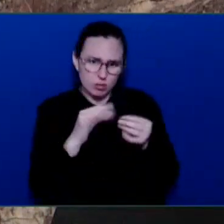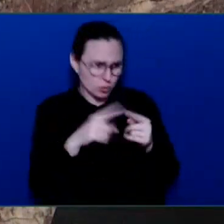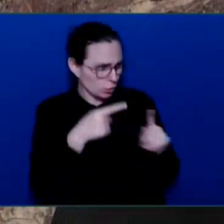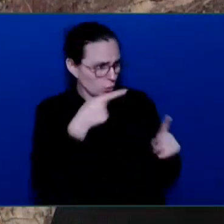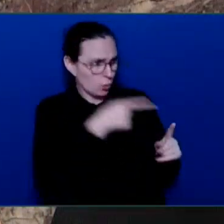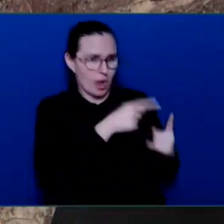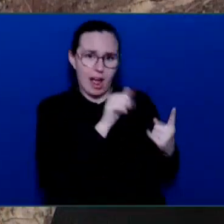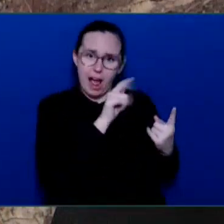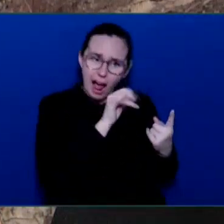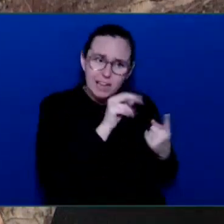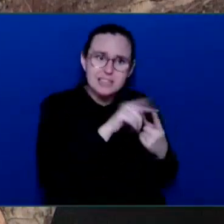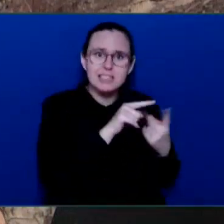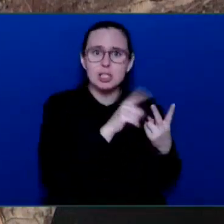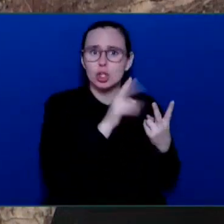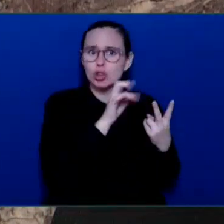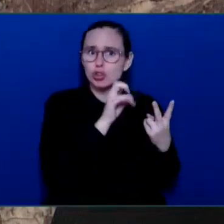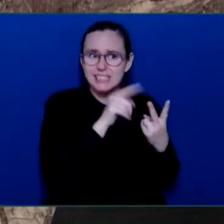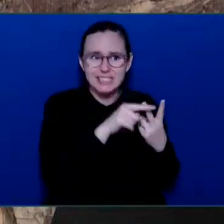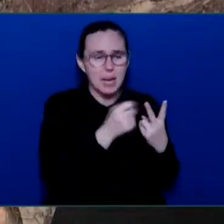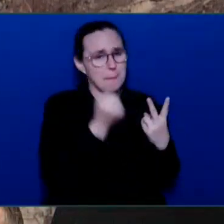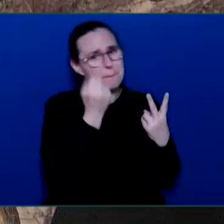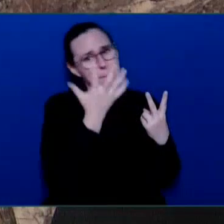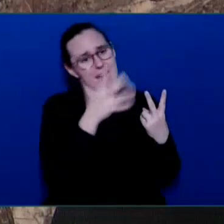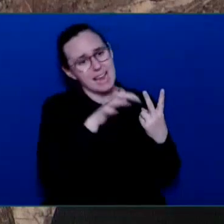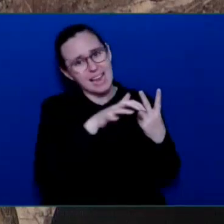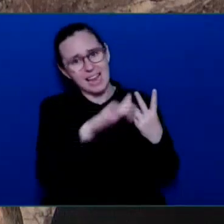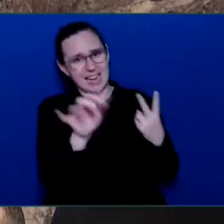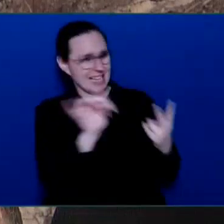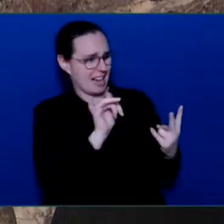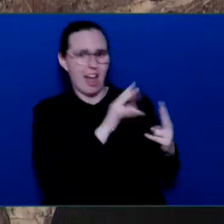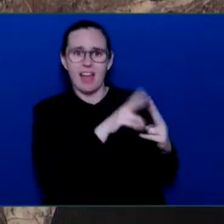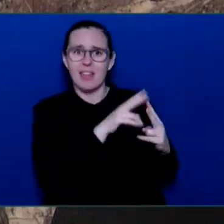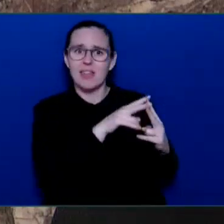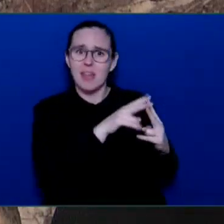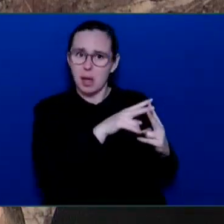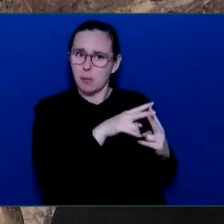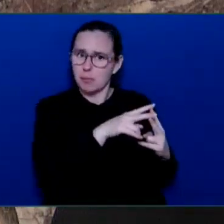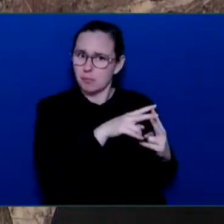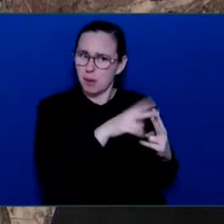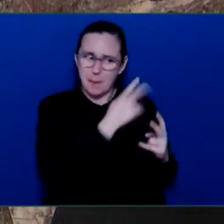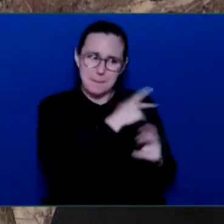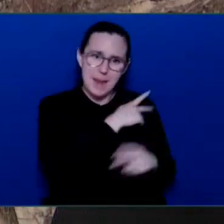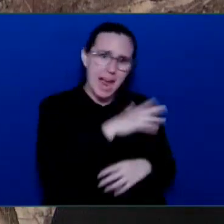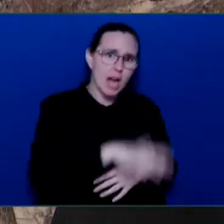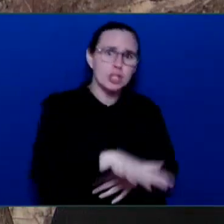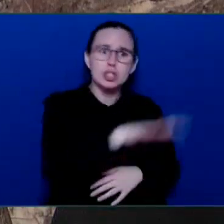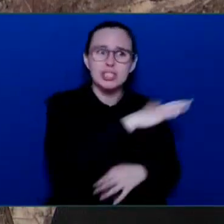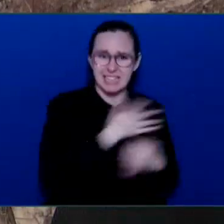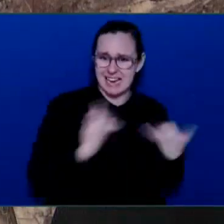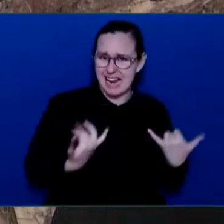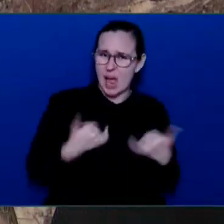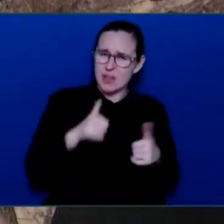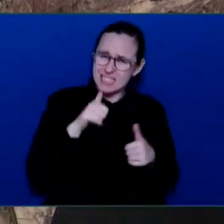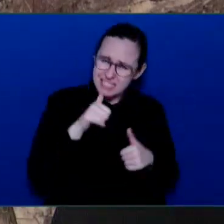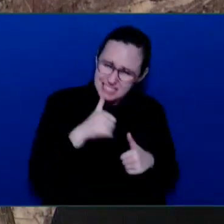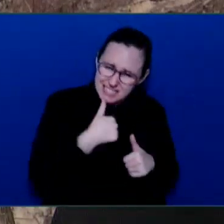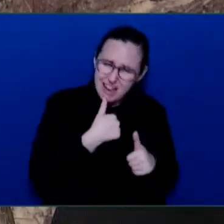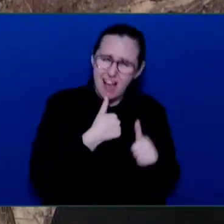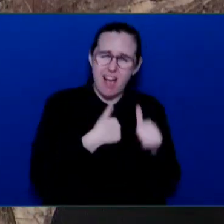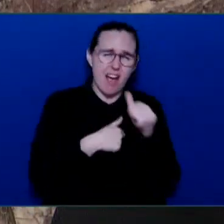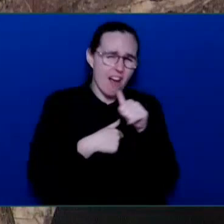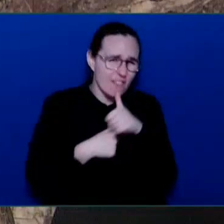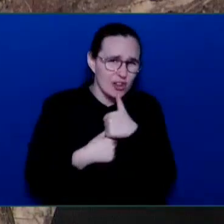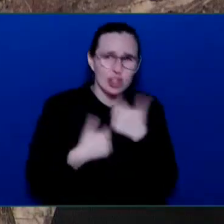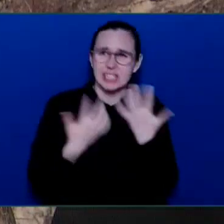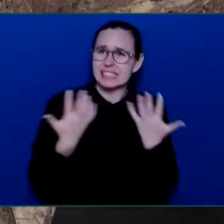patients who are suffering and waiting for treatment in British Columbia. Will the minister get up today and acknowledge